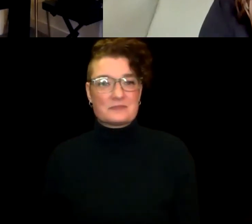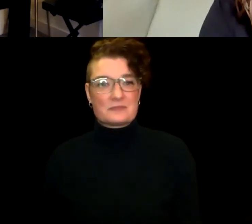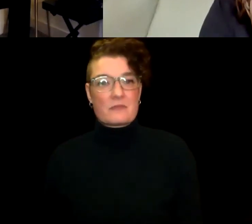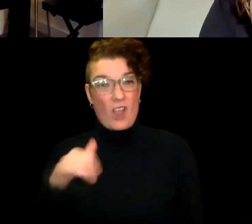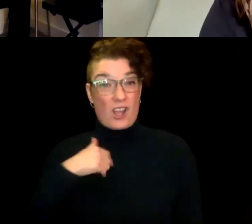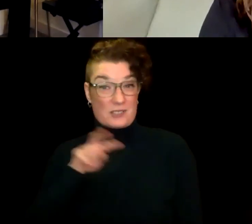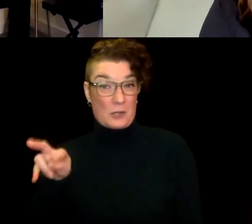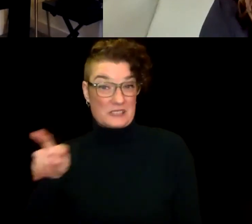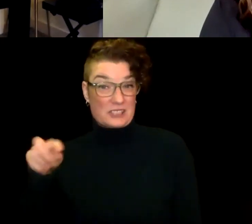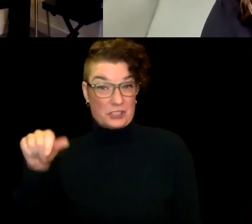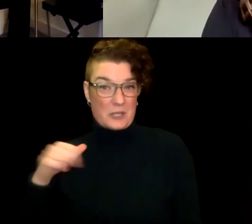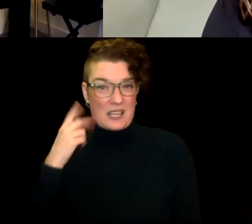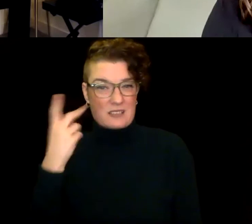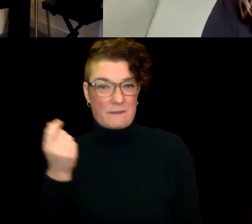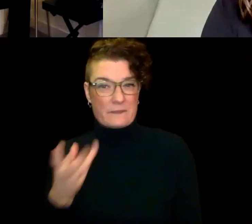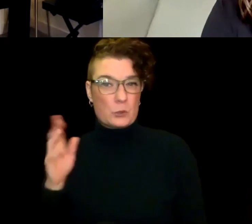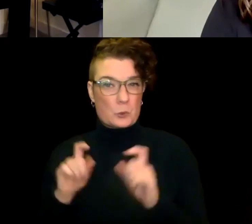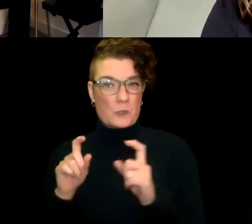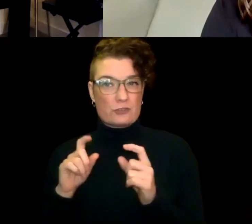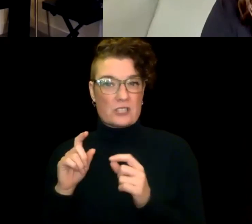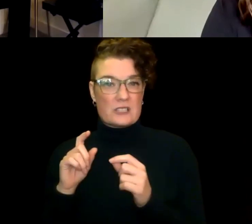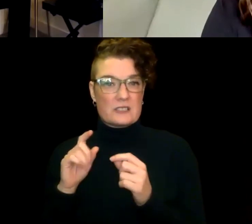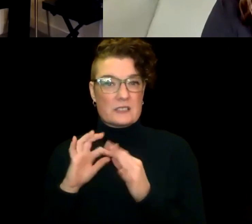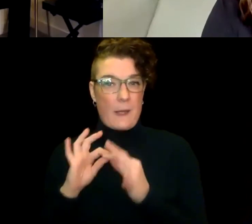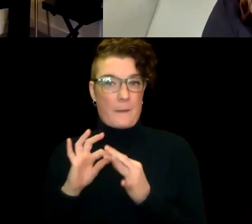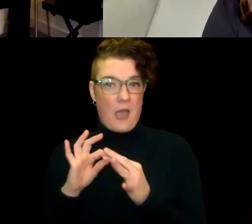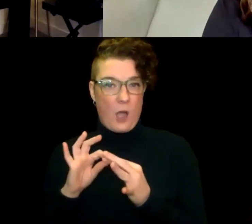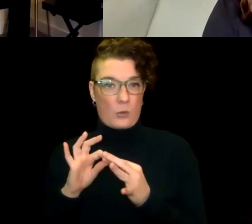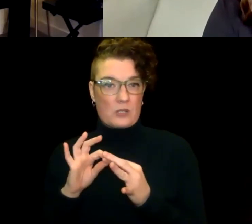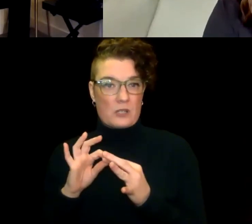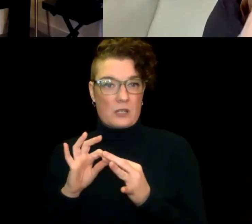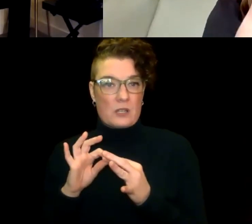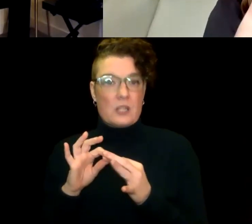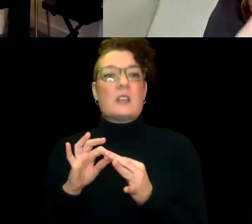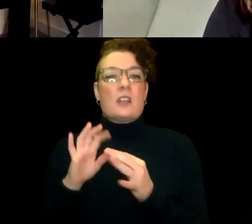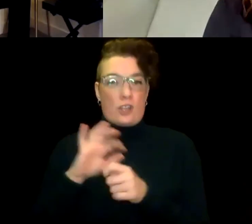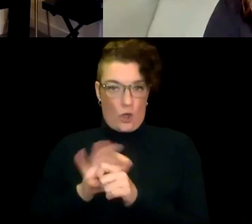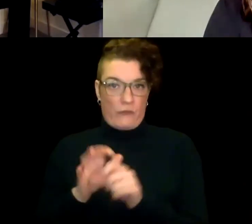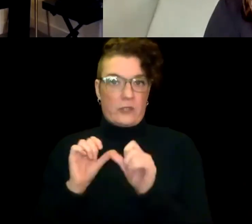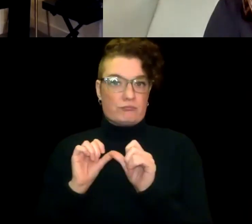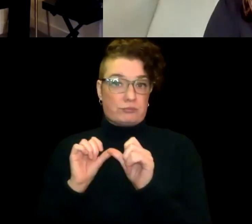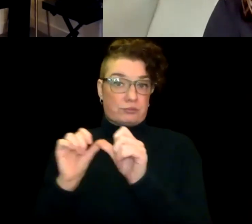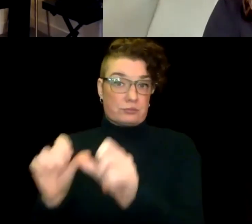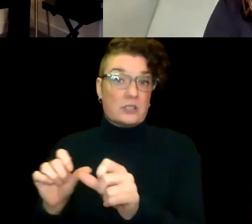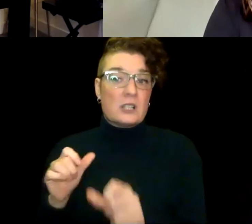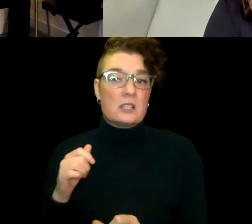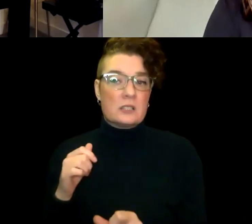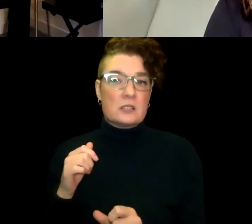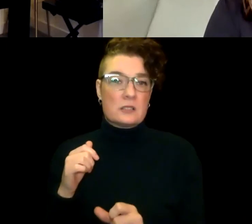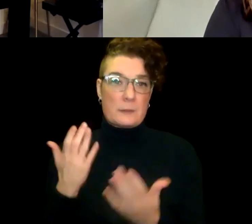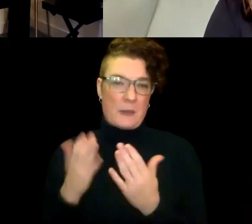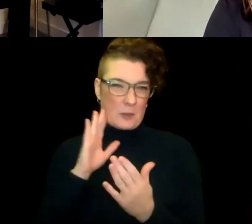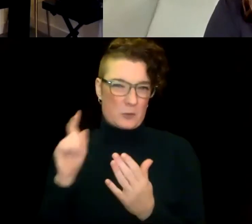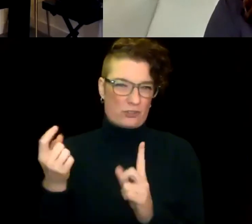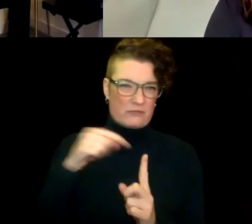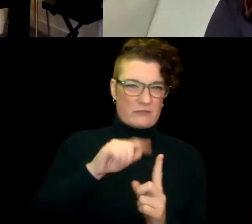at the Q&A, and I saw there's a couple of questions that all hit on the topic of long COVID again, which we might return to